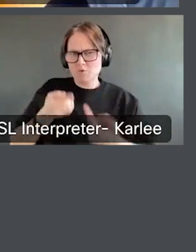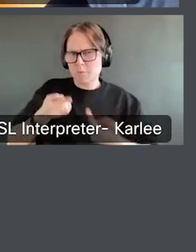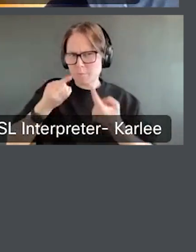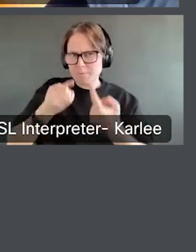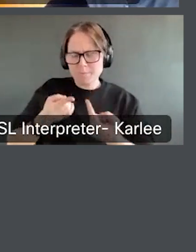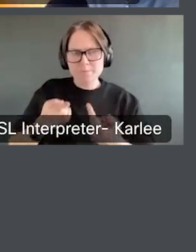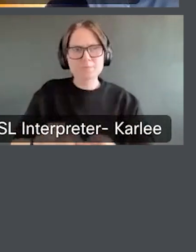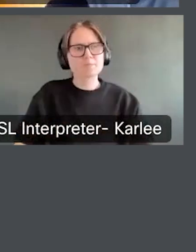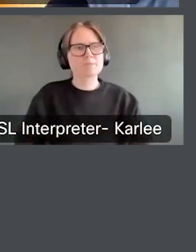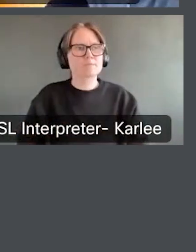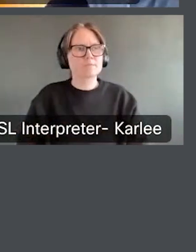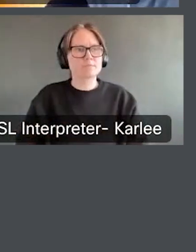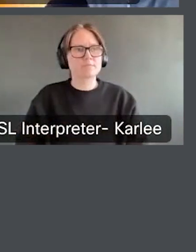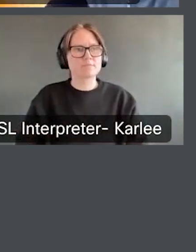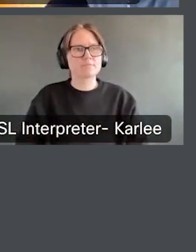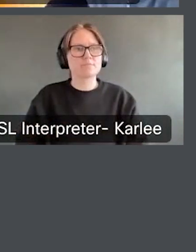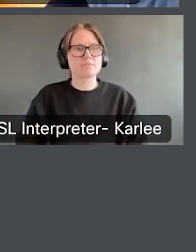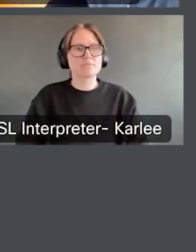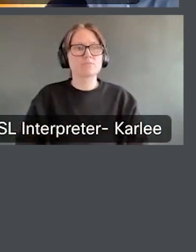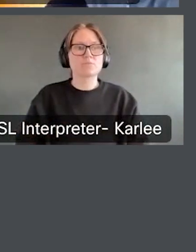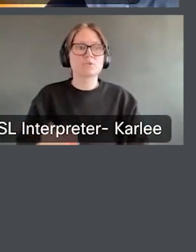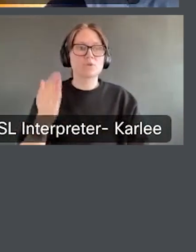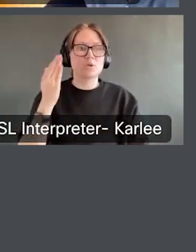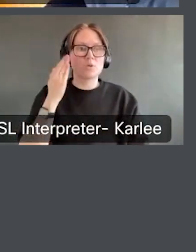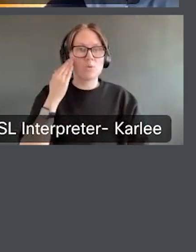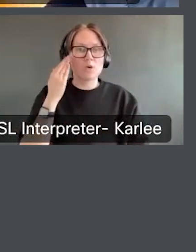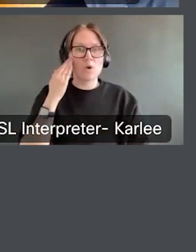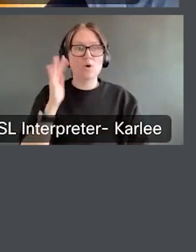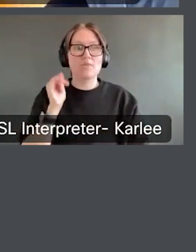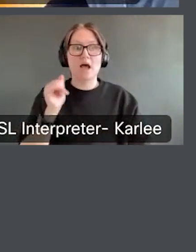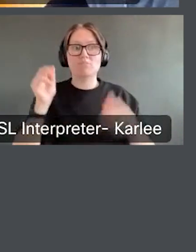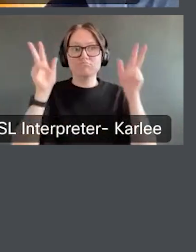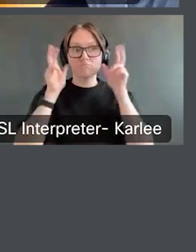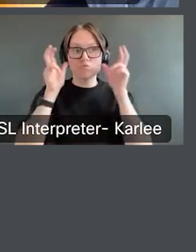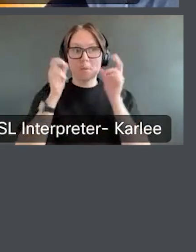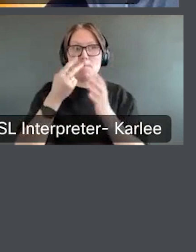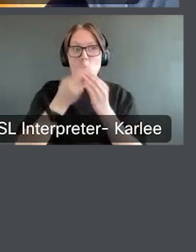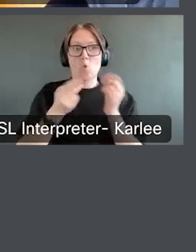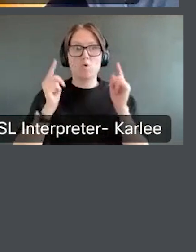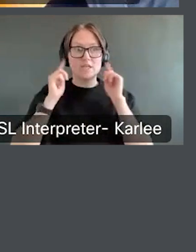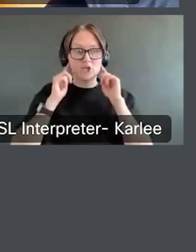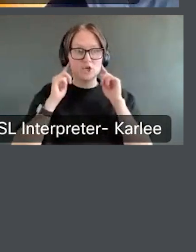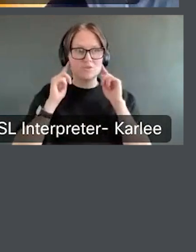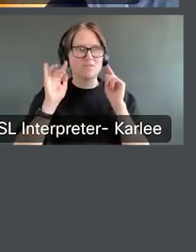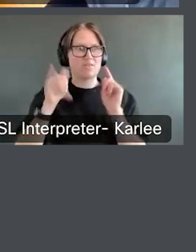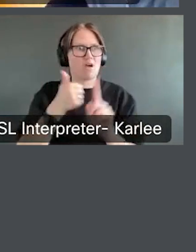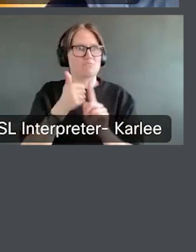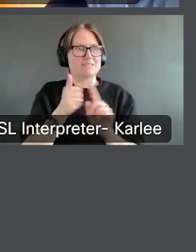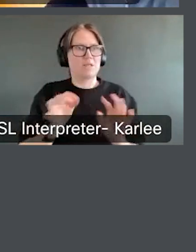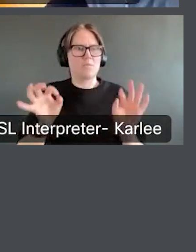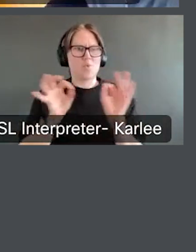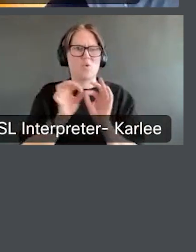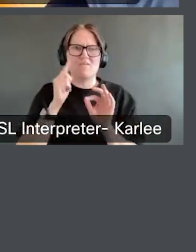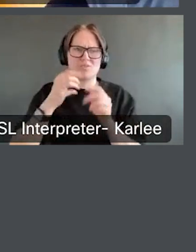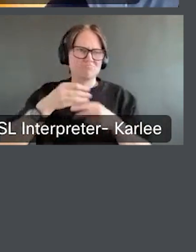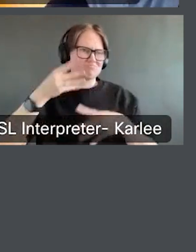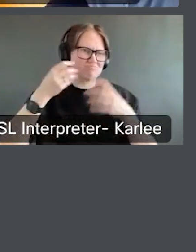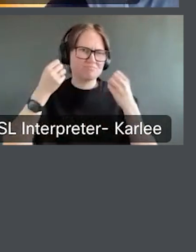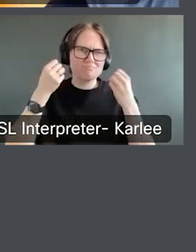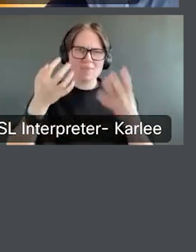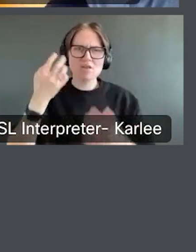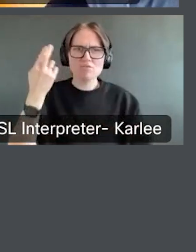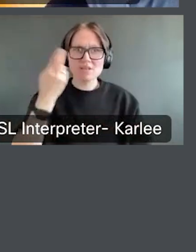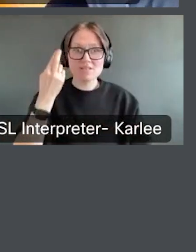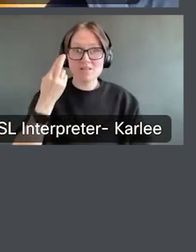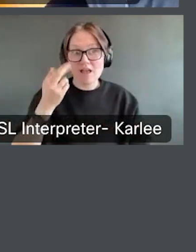that binaural hearing, or hearing in both ears, is important for a number of reasons. It helps us hear to